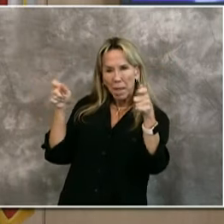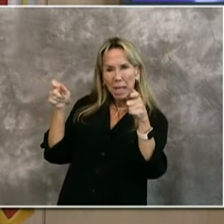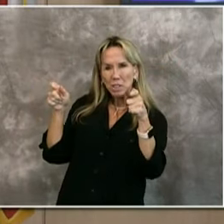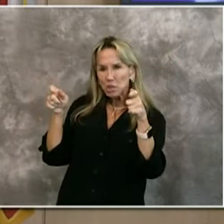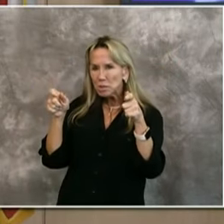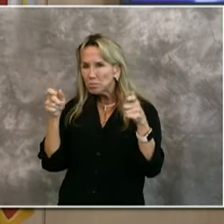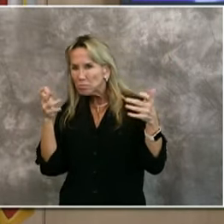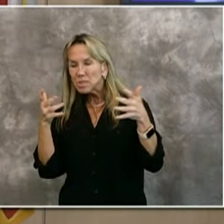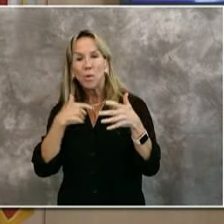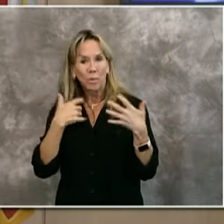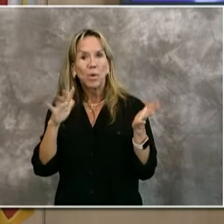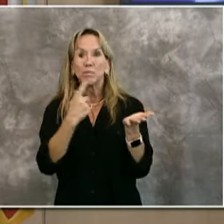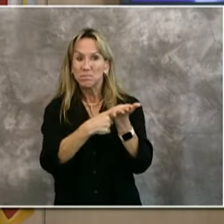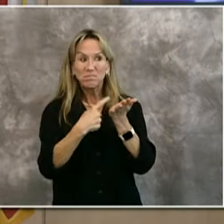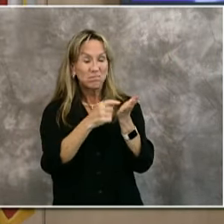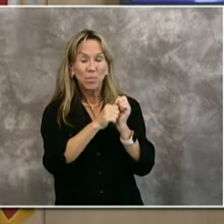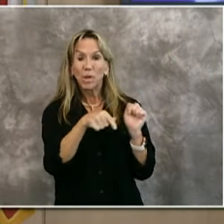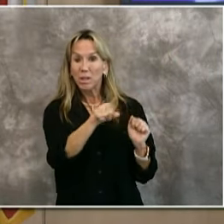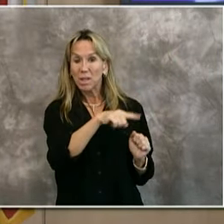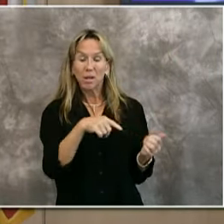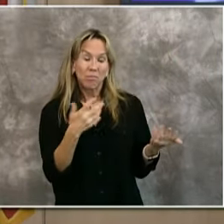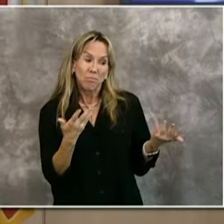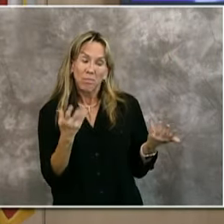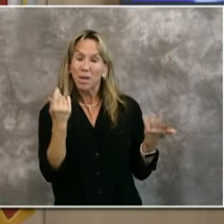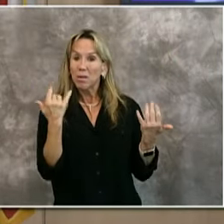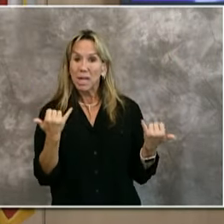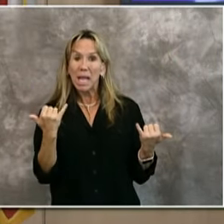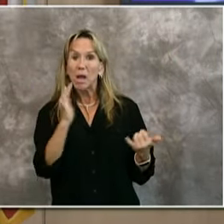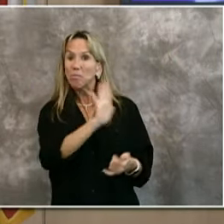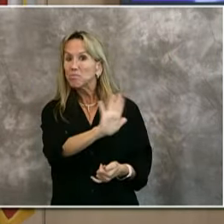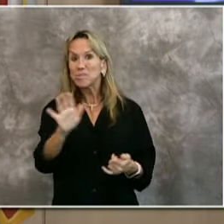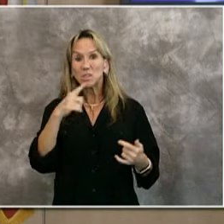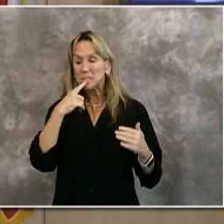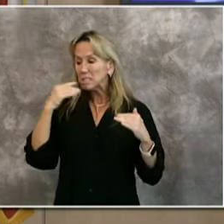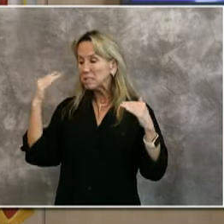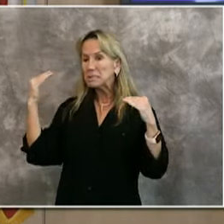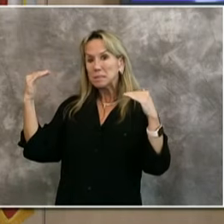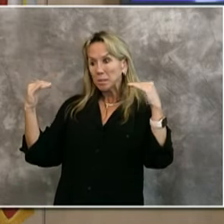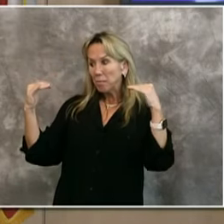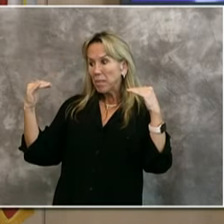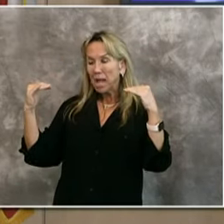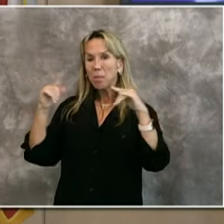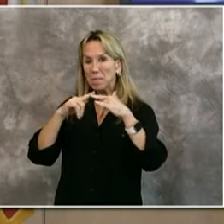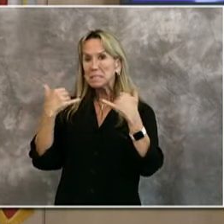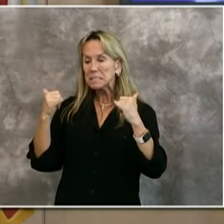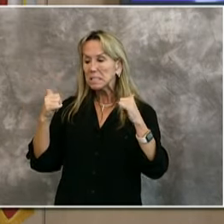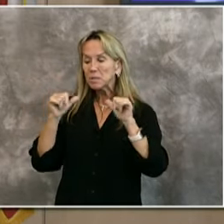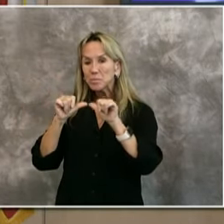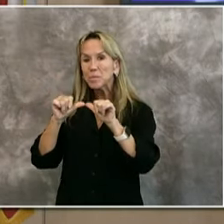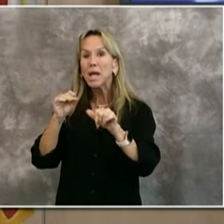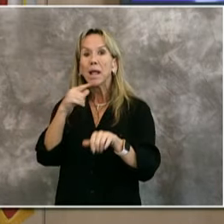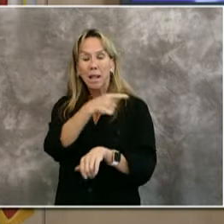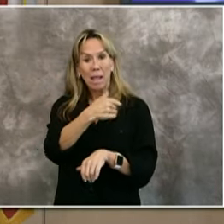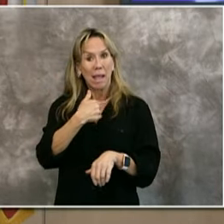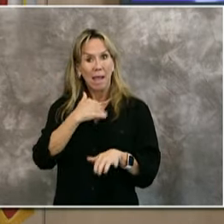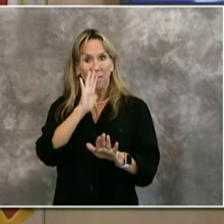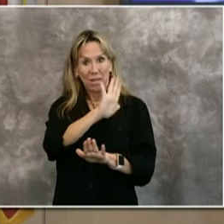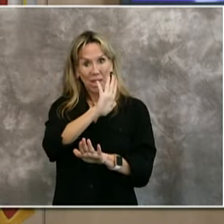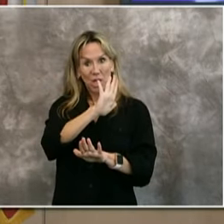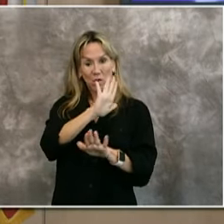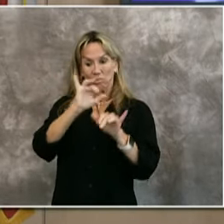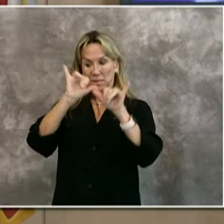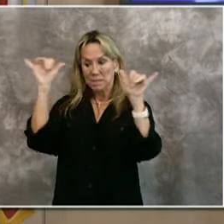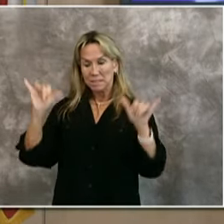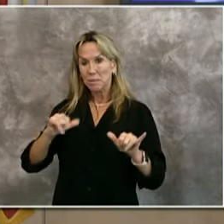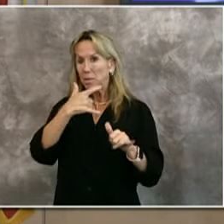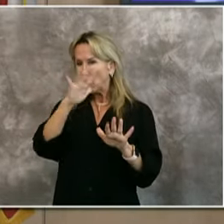We discussed this with them, and right now that balance is a fine one, and they do, each system is dialing